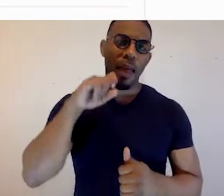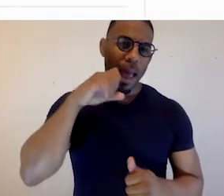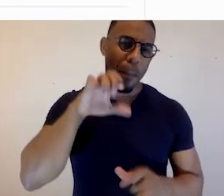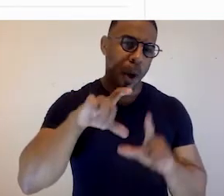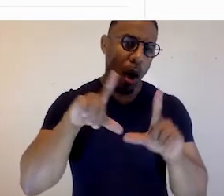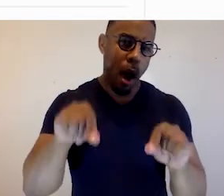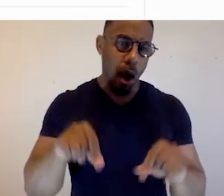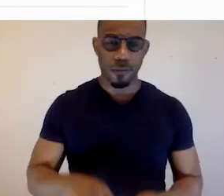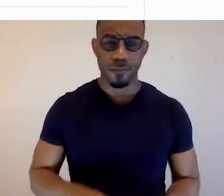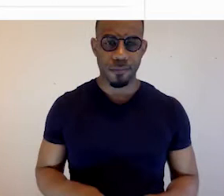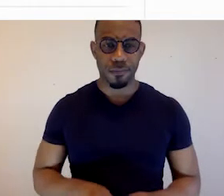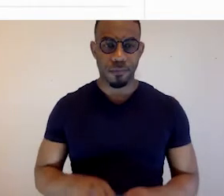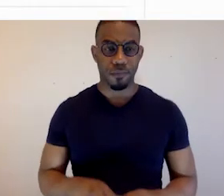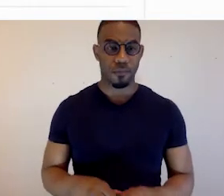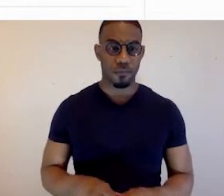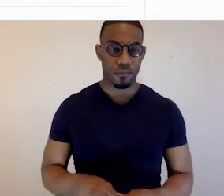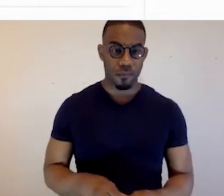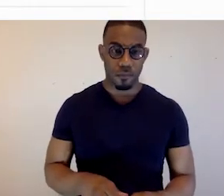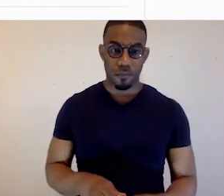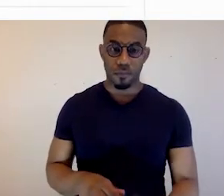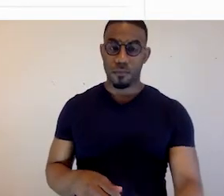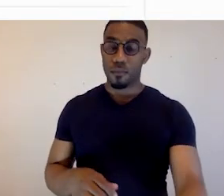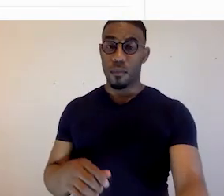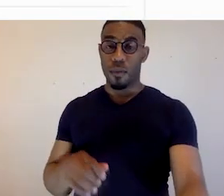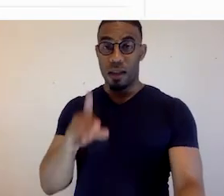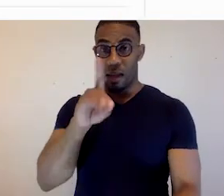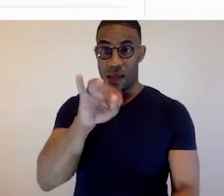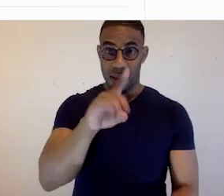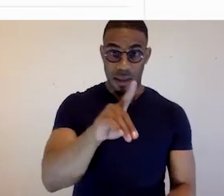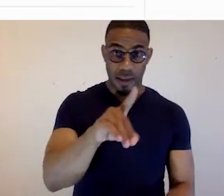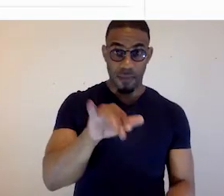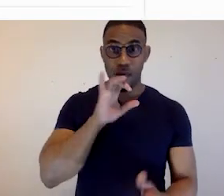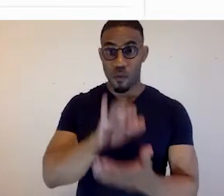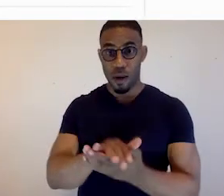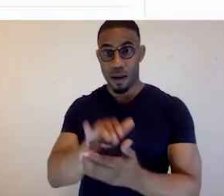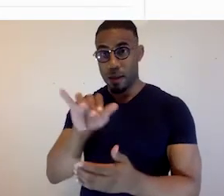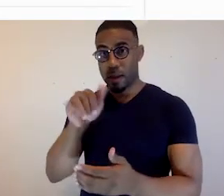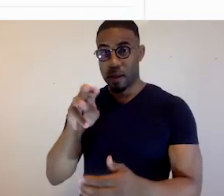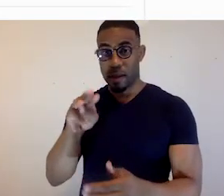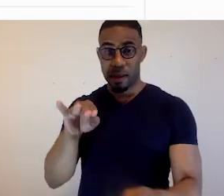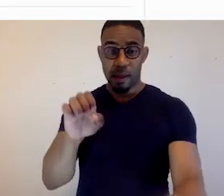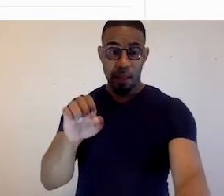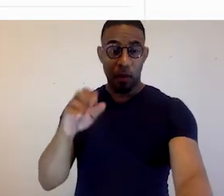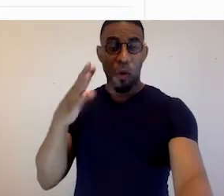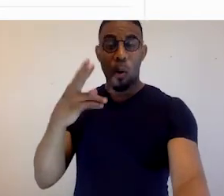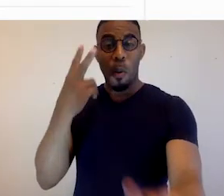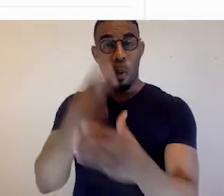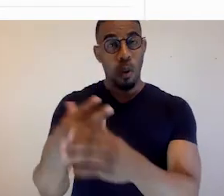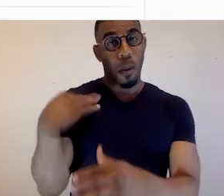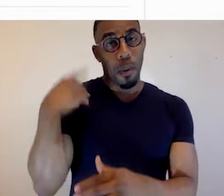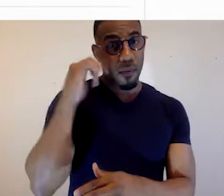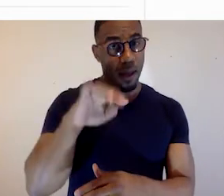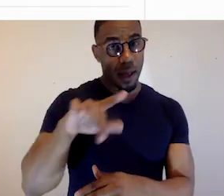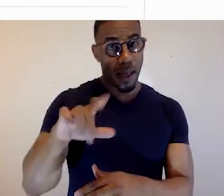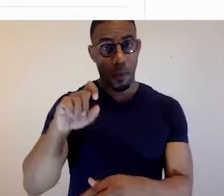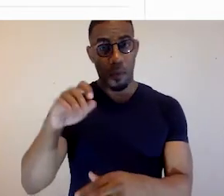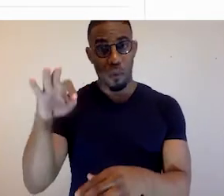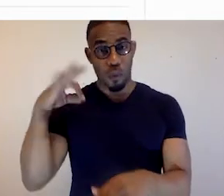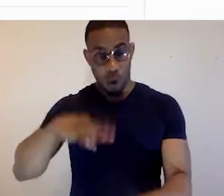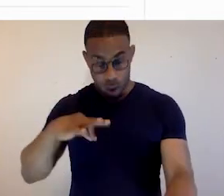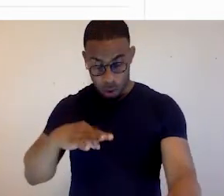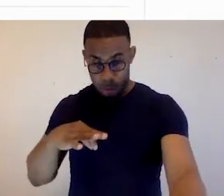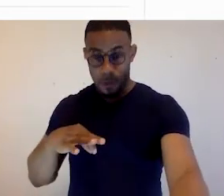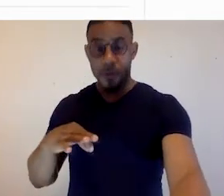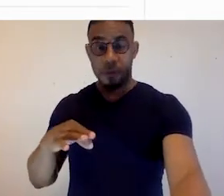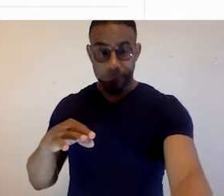Card. And David and his wife, Jamie, both applied for Apple's credit card.